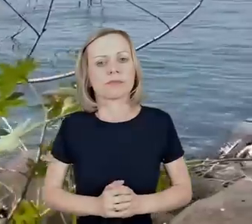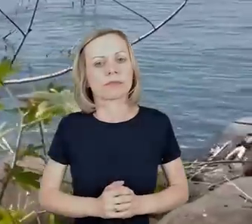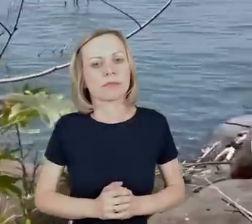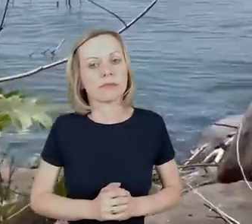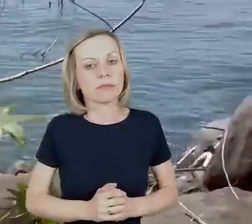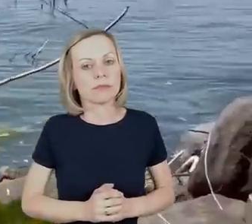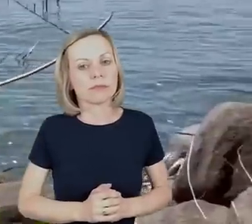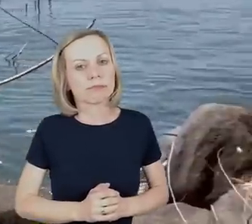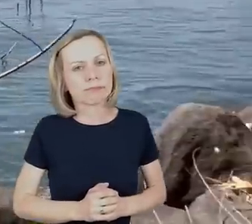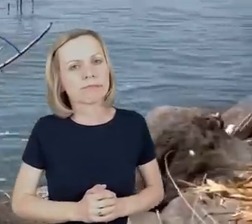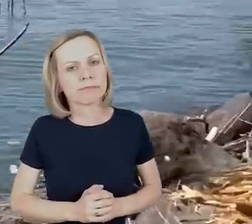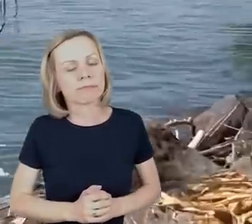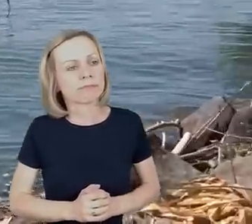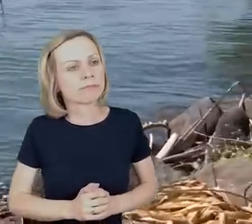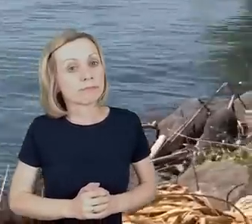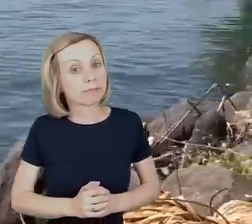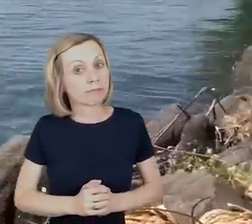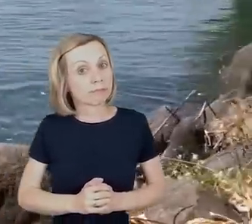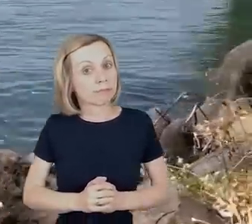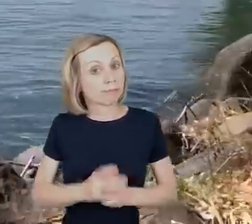What I tell you is this.